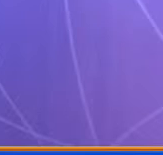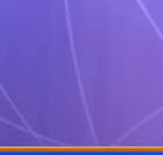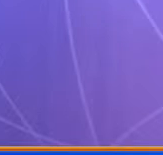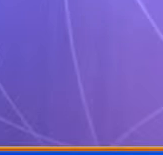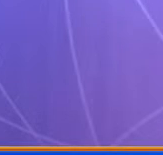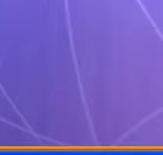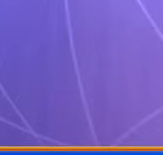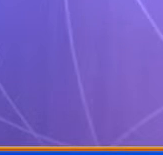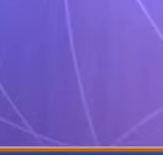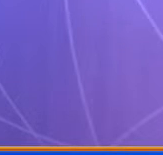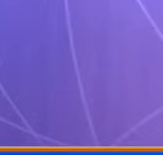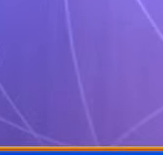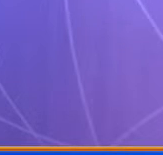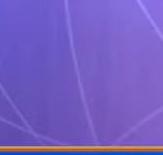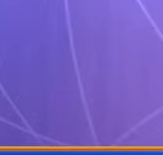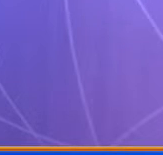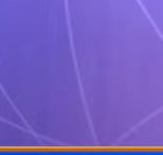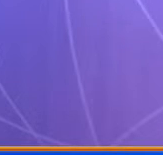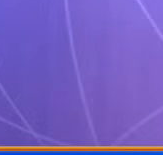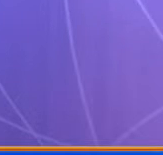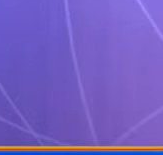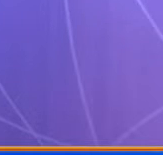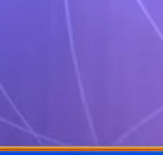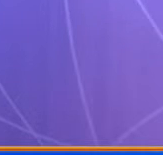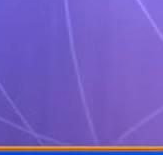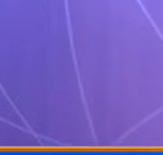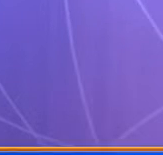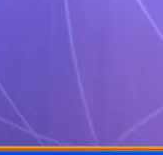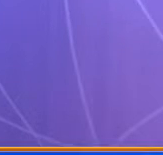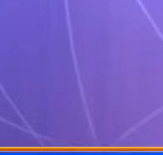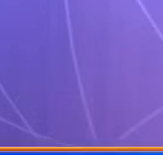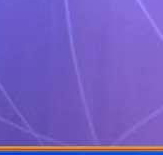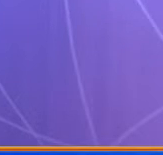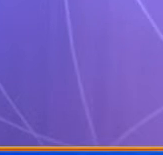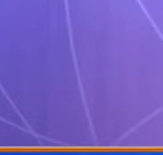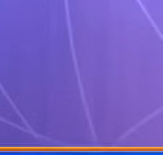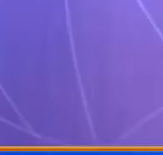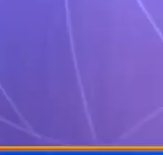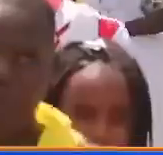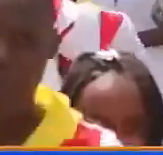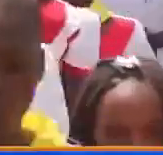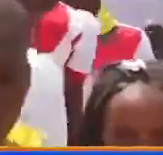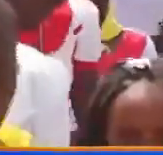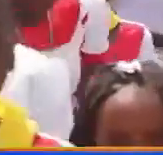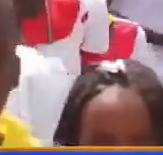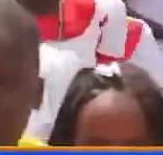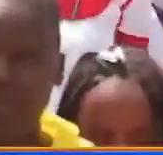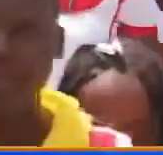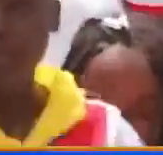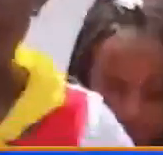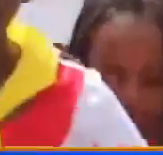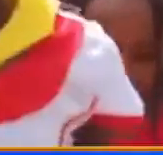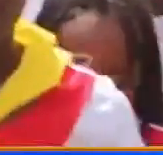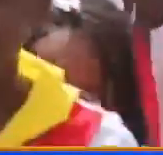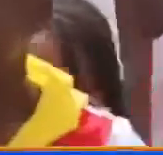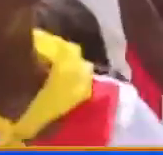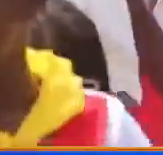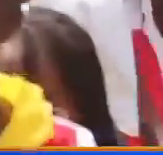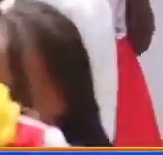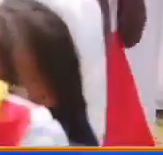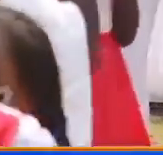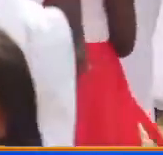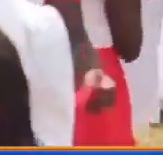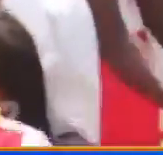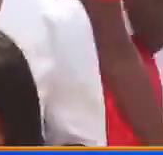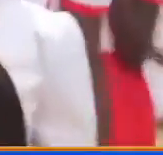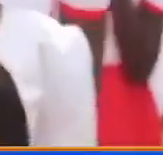Mass at St. Veronica Luahaha sub-parish in Bungoma County, His Lordship Kadima said that investing in education is the only way